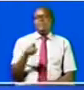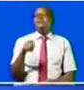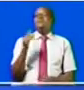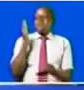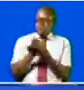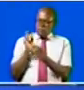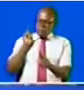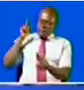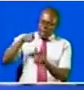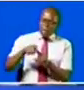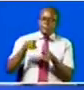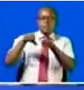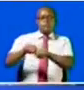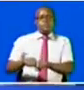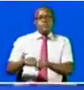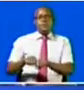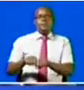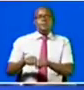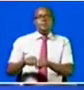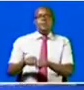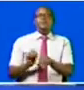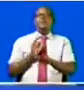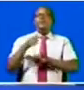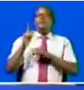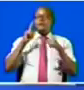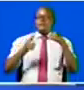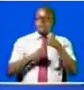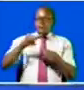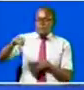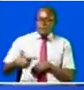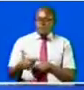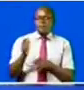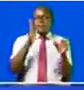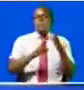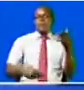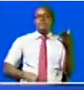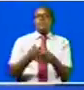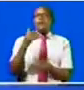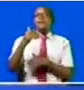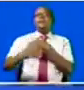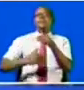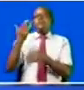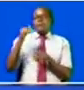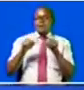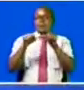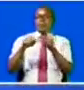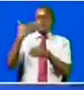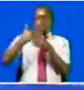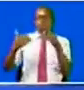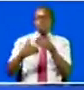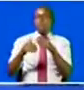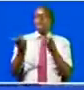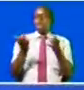vehicle, which had inside 600,000. I was to buy some materials because I'm still going on with the constructions.